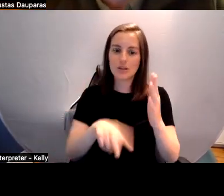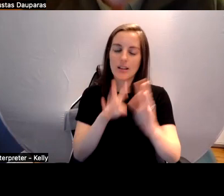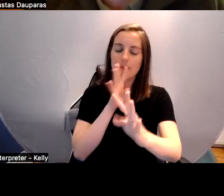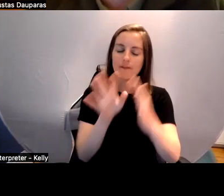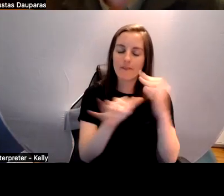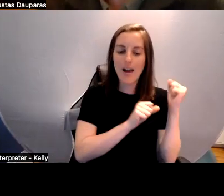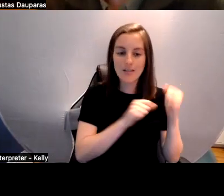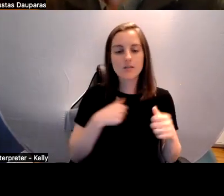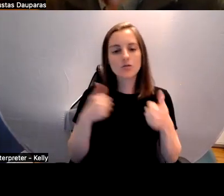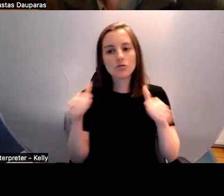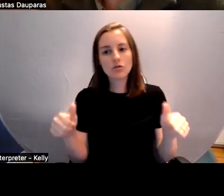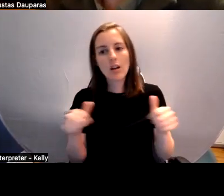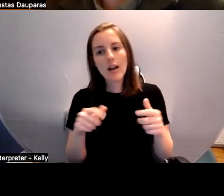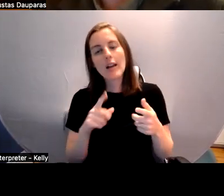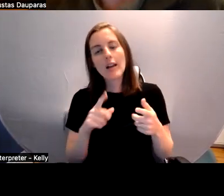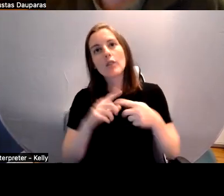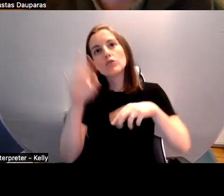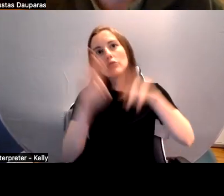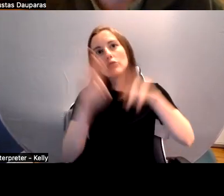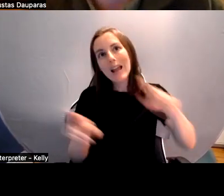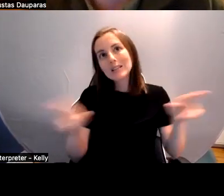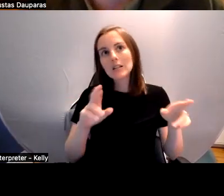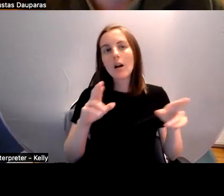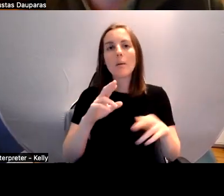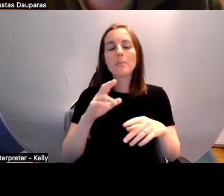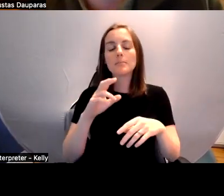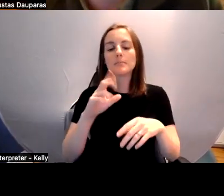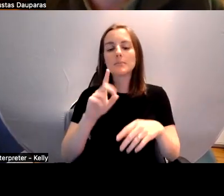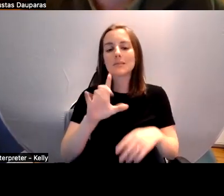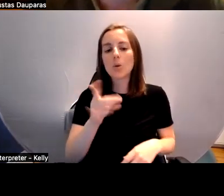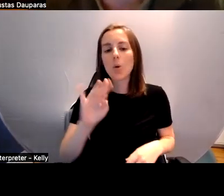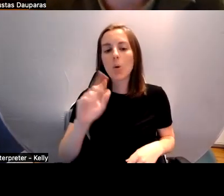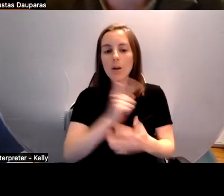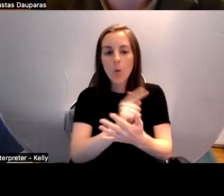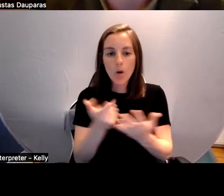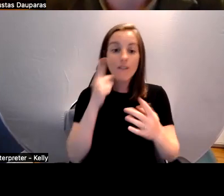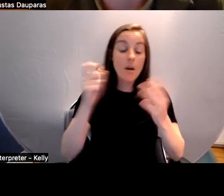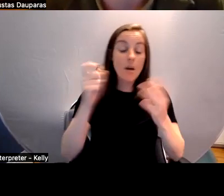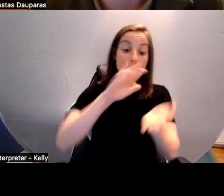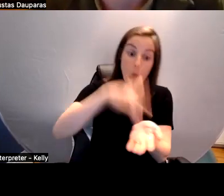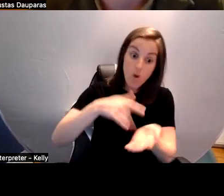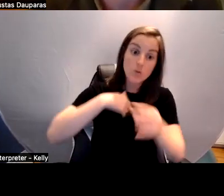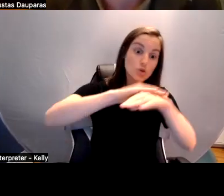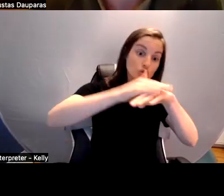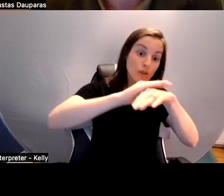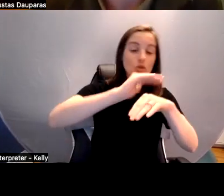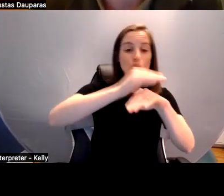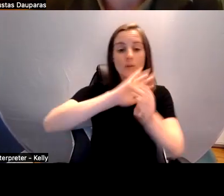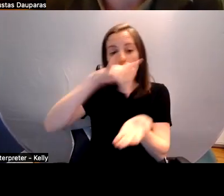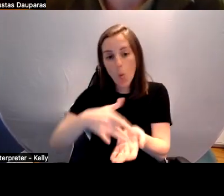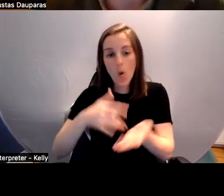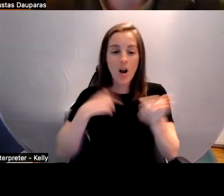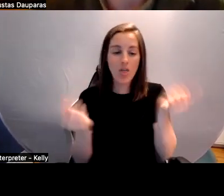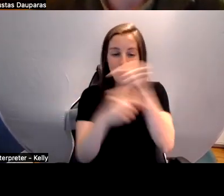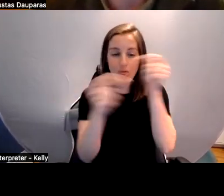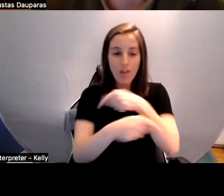instead of using the random decoding order, try to design from the core to the surface, from the surface to the core, and other ideas. There's